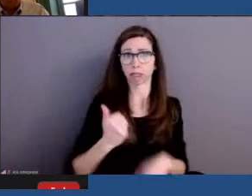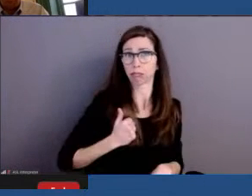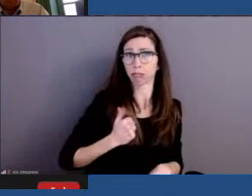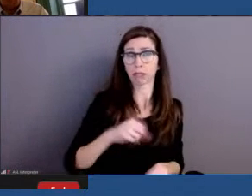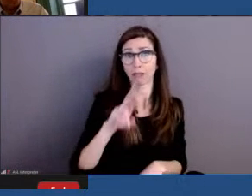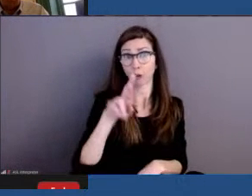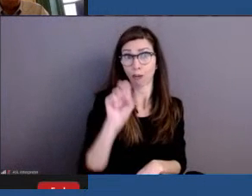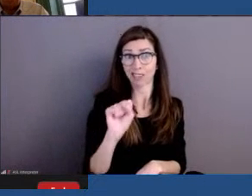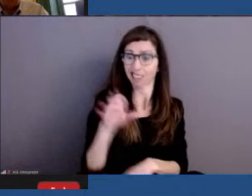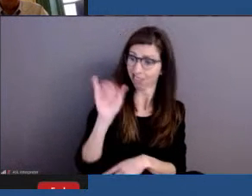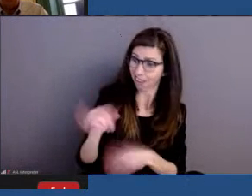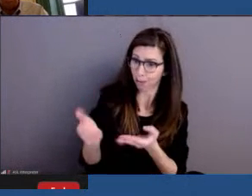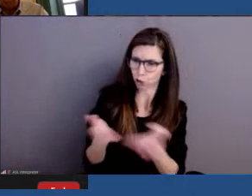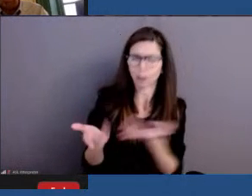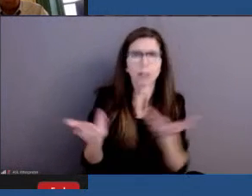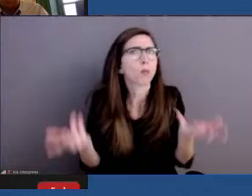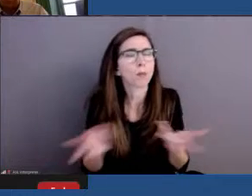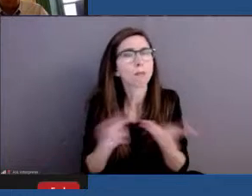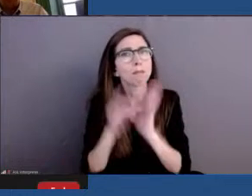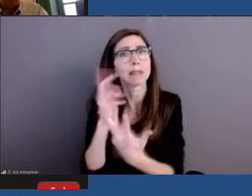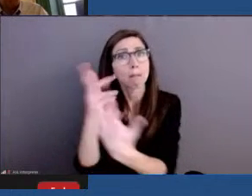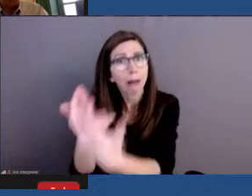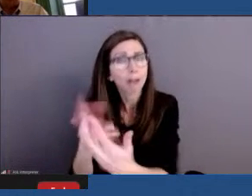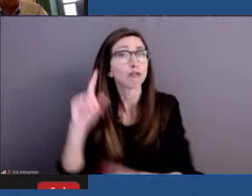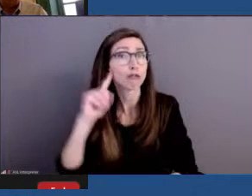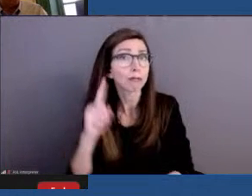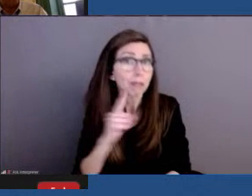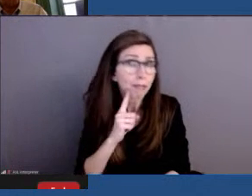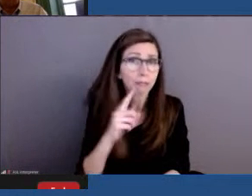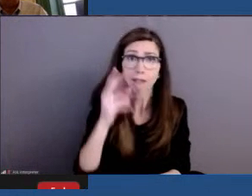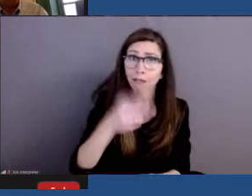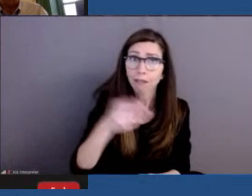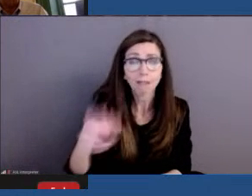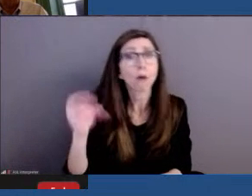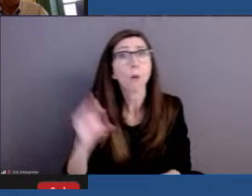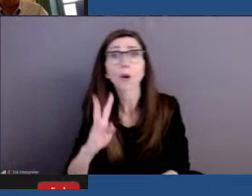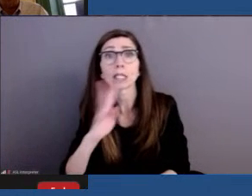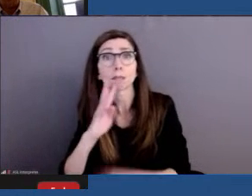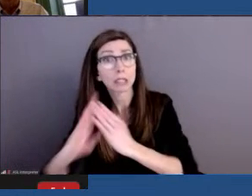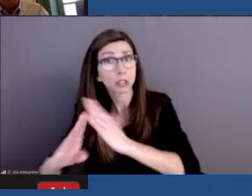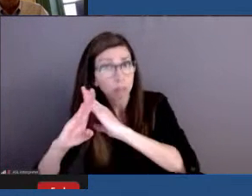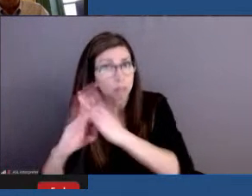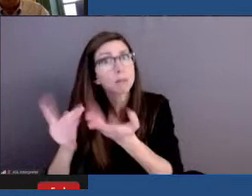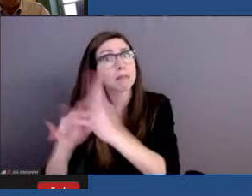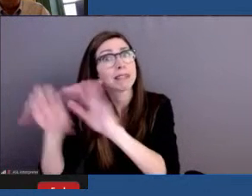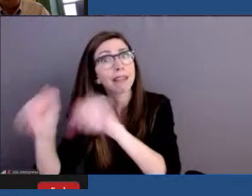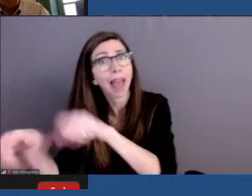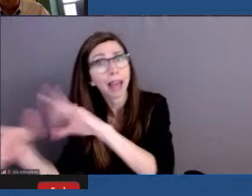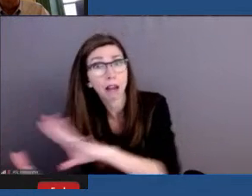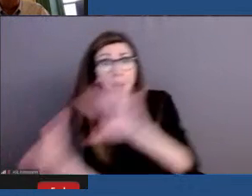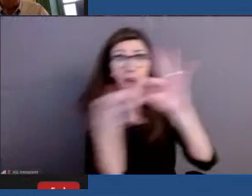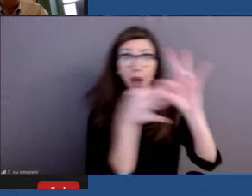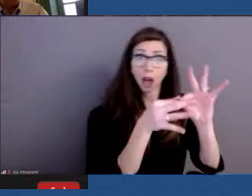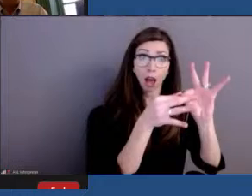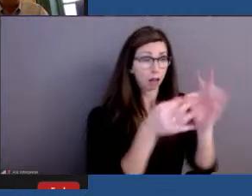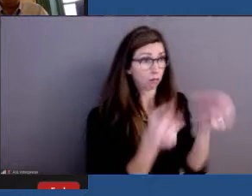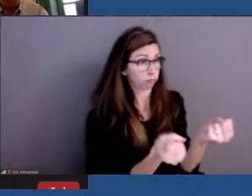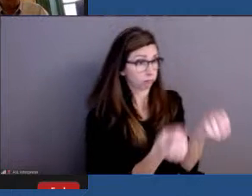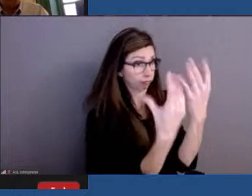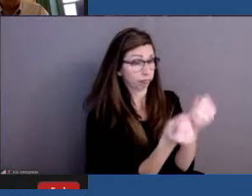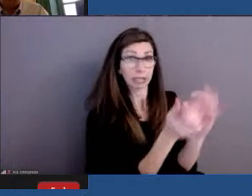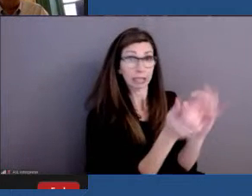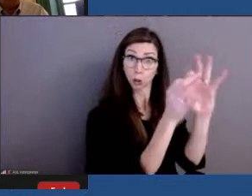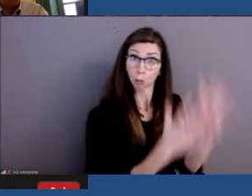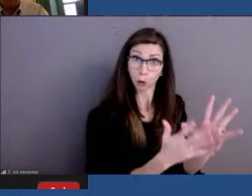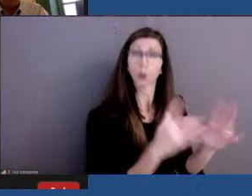allows Canadians who are deaf, hard of hearing, or speech impaired to connect a sign language interpreter who provides real-time interpretation for